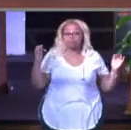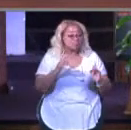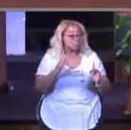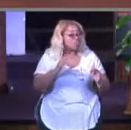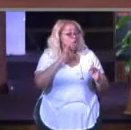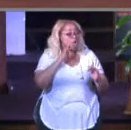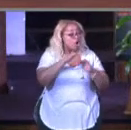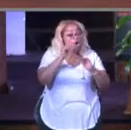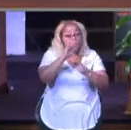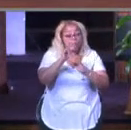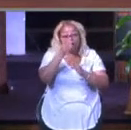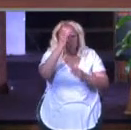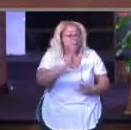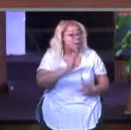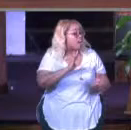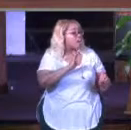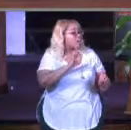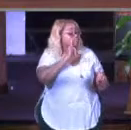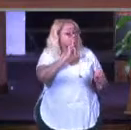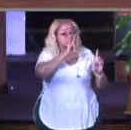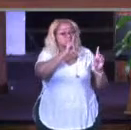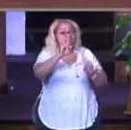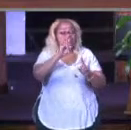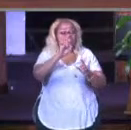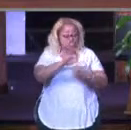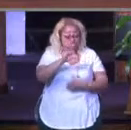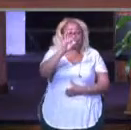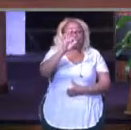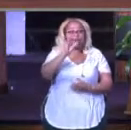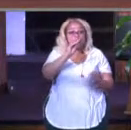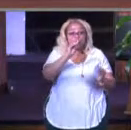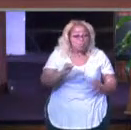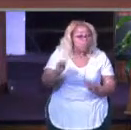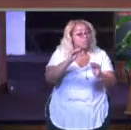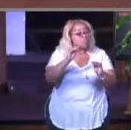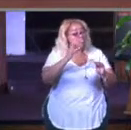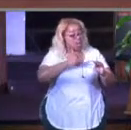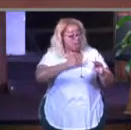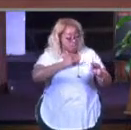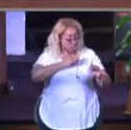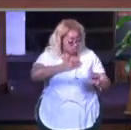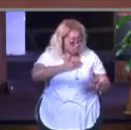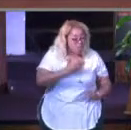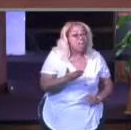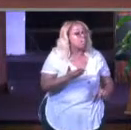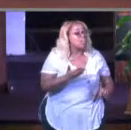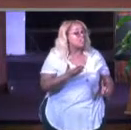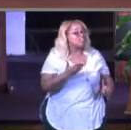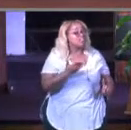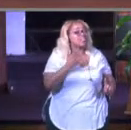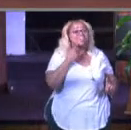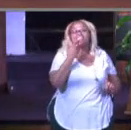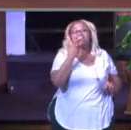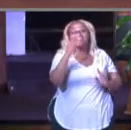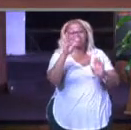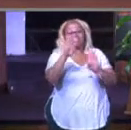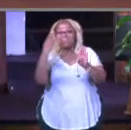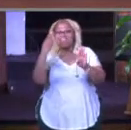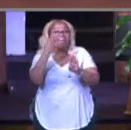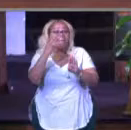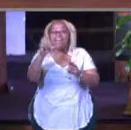are called by God to get to a place where the Spirit is moving and their hearts are willing, the gates of